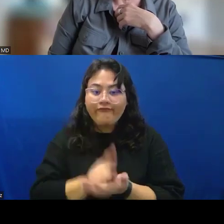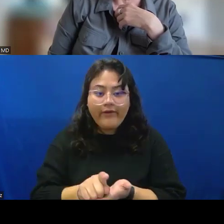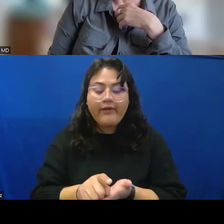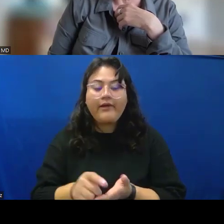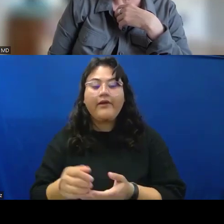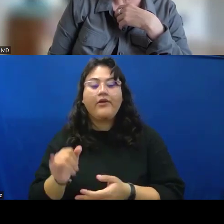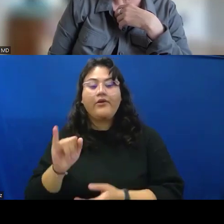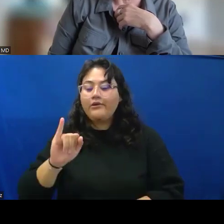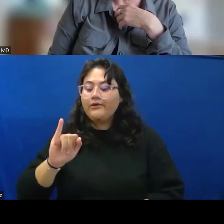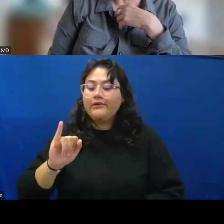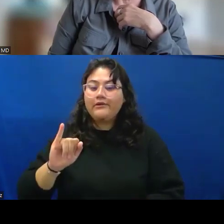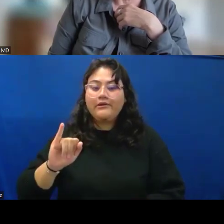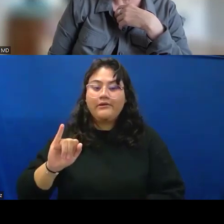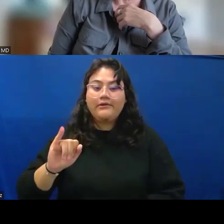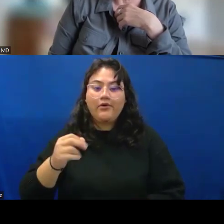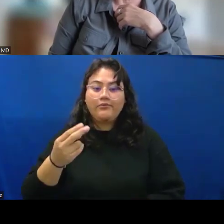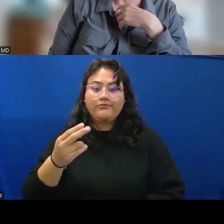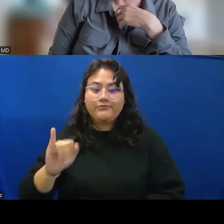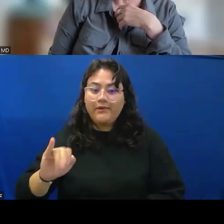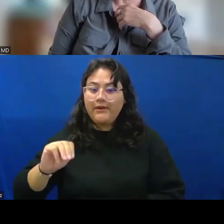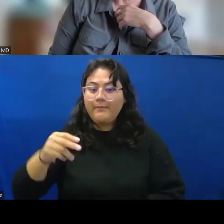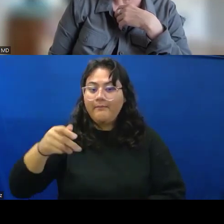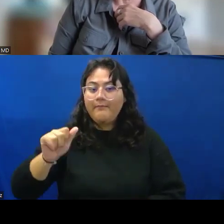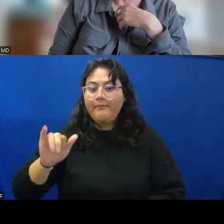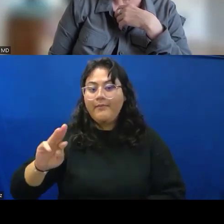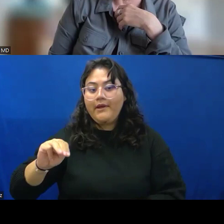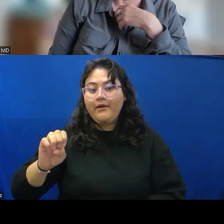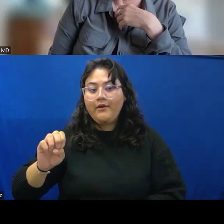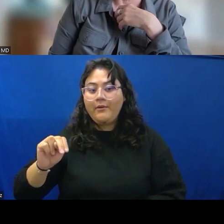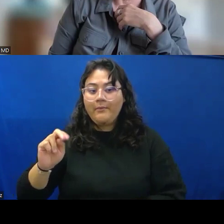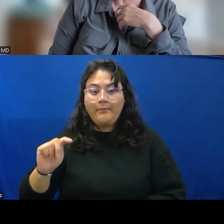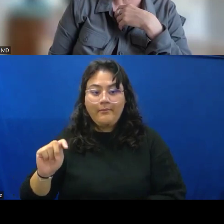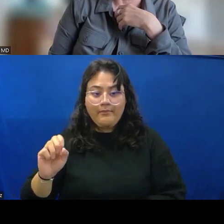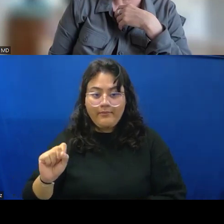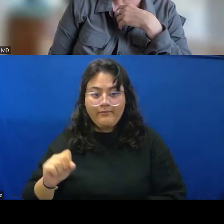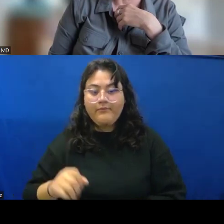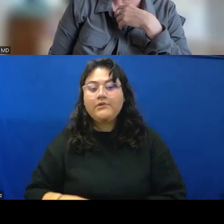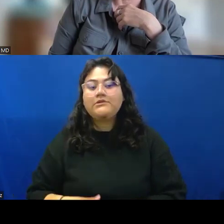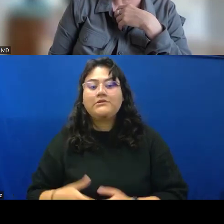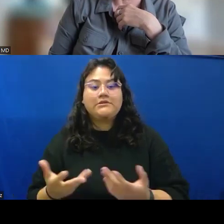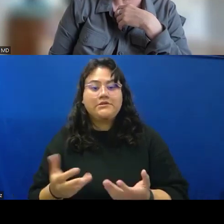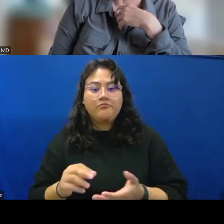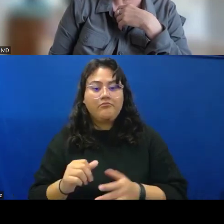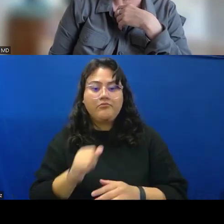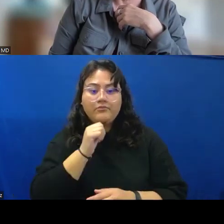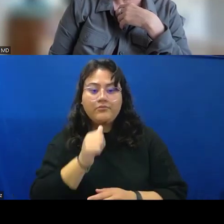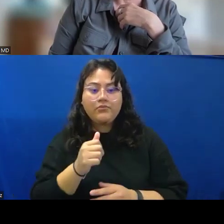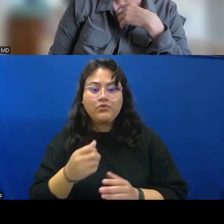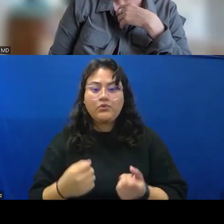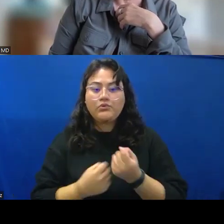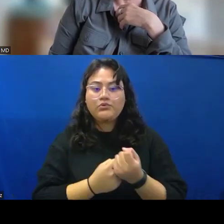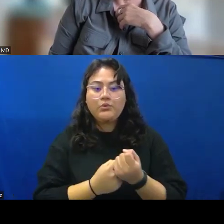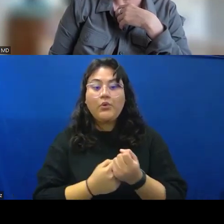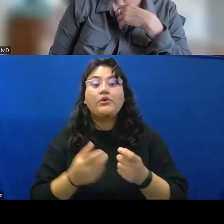of non-pathological terminology does not signify a change in the need for expeditious identification